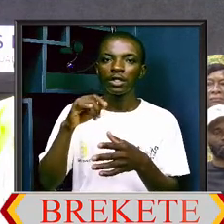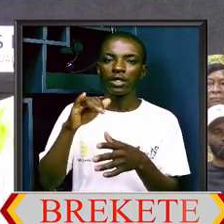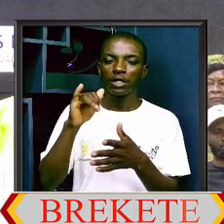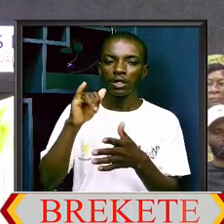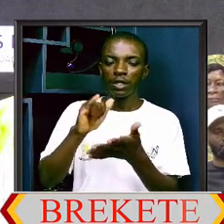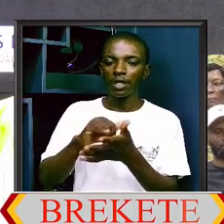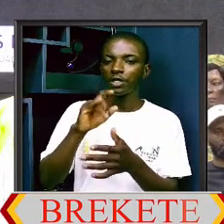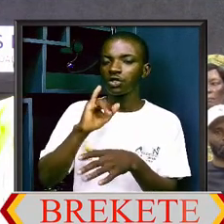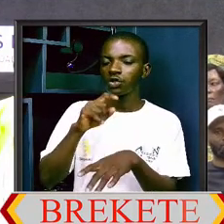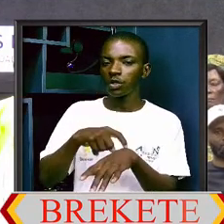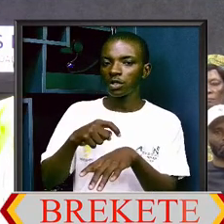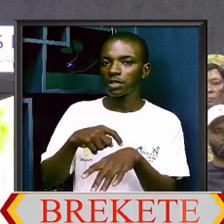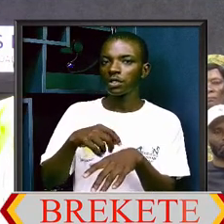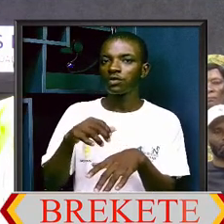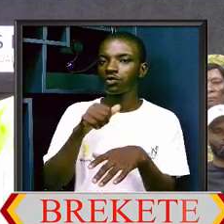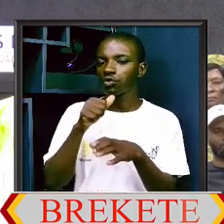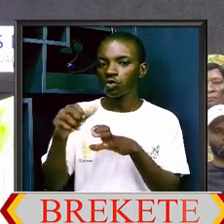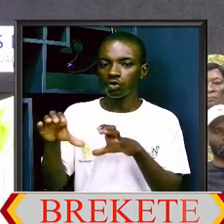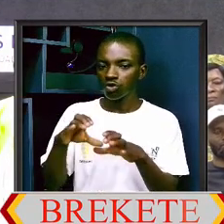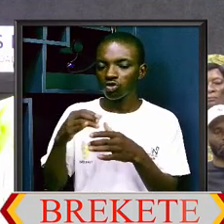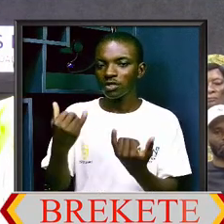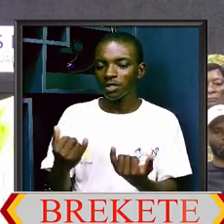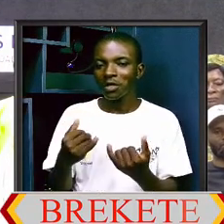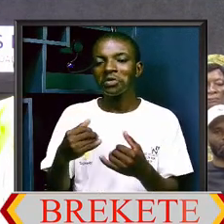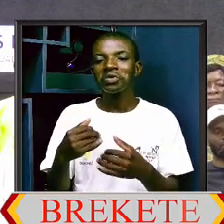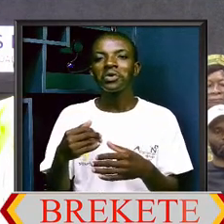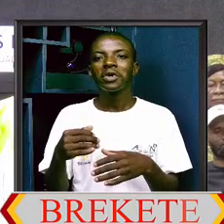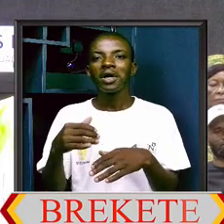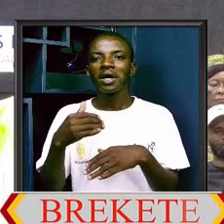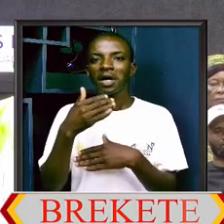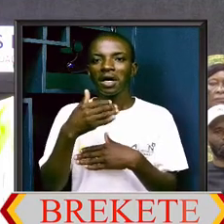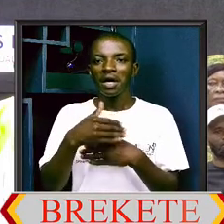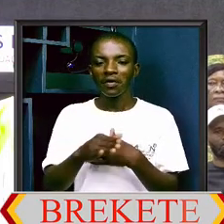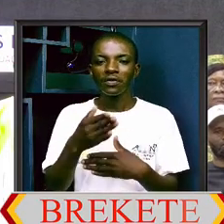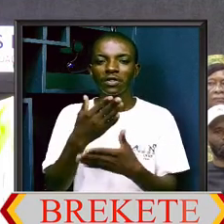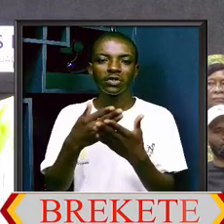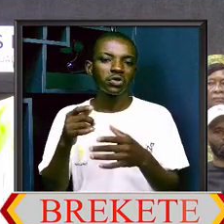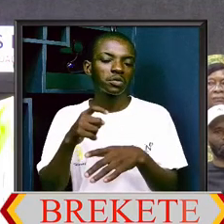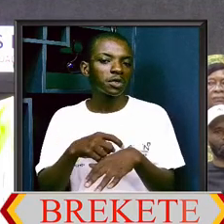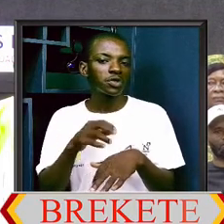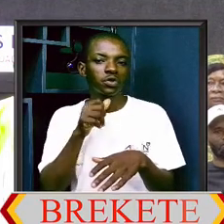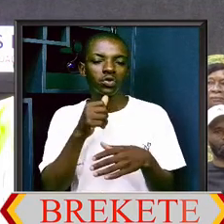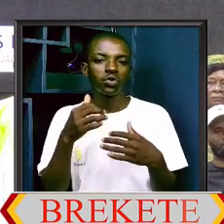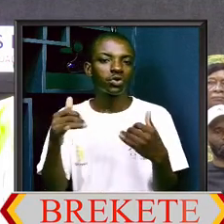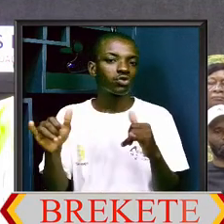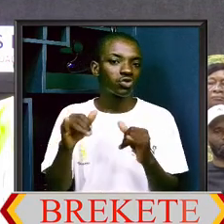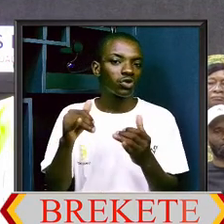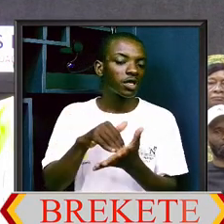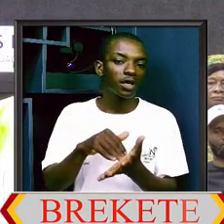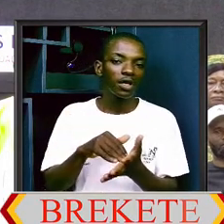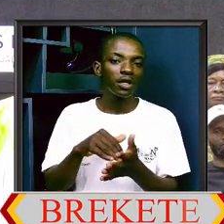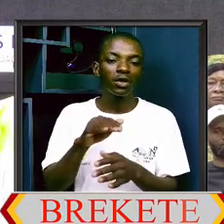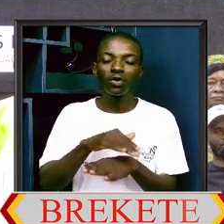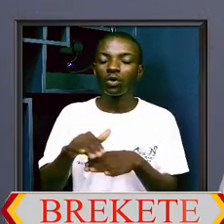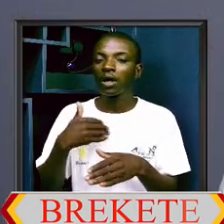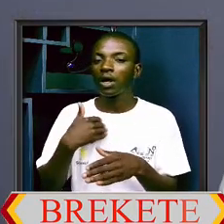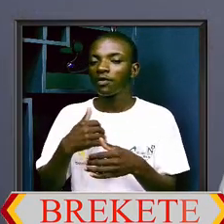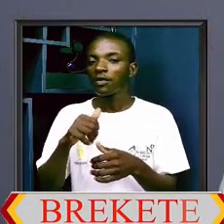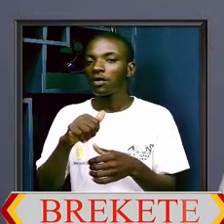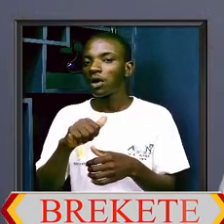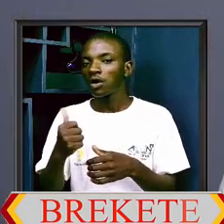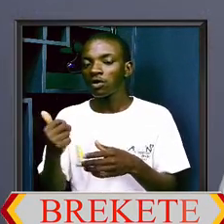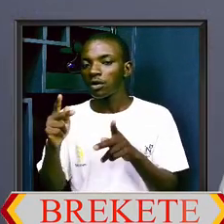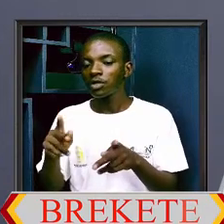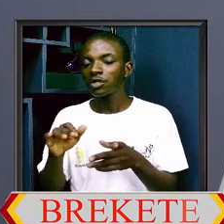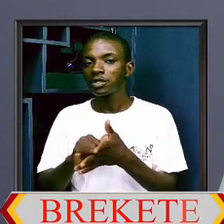time be this if you know do now if you no flex now after a certain age you know feel Flex again and they don't get another person tell them